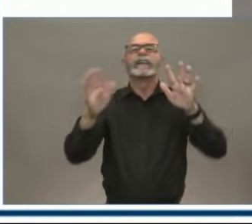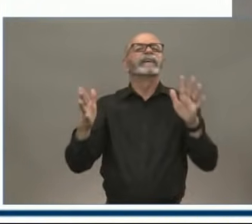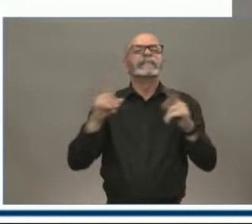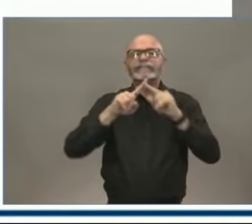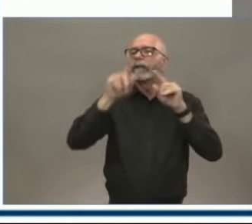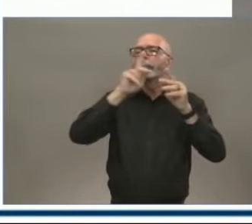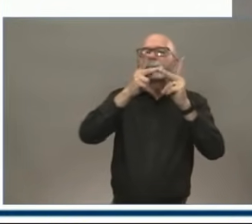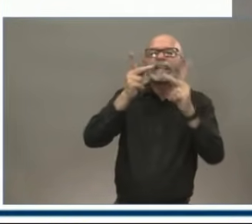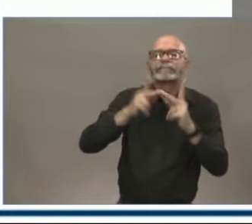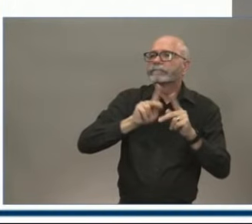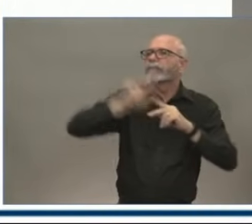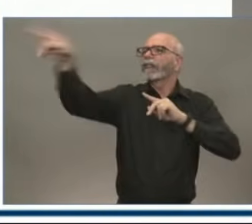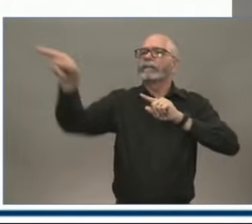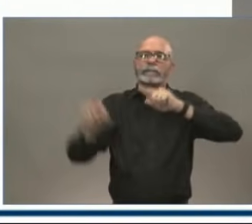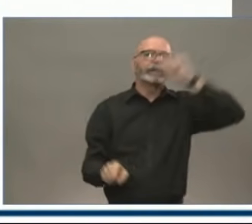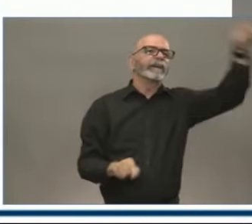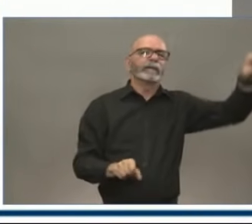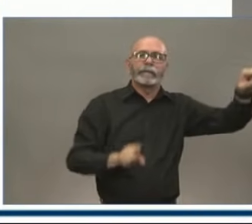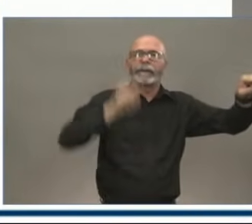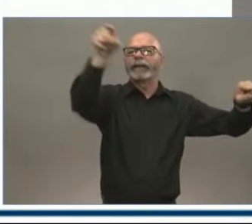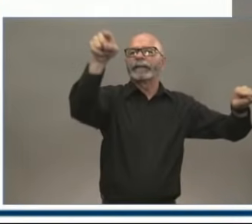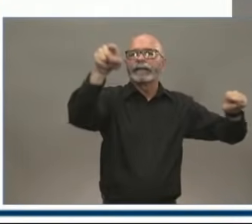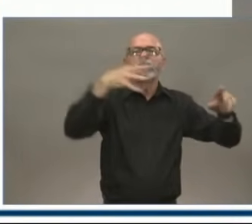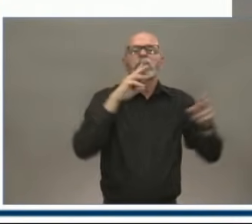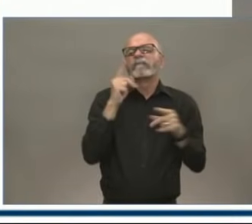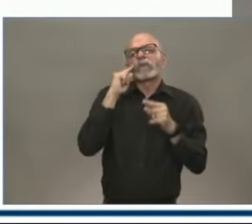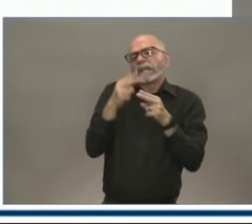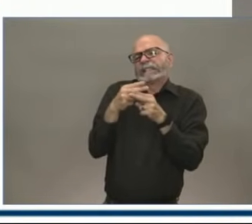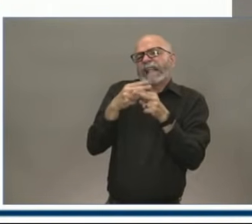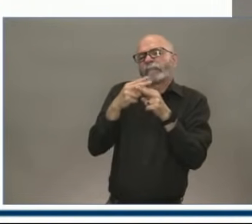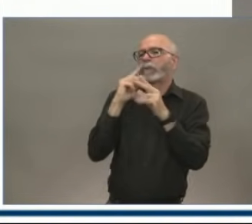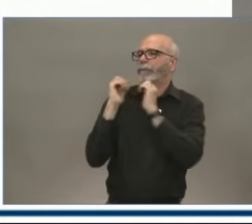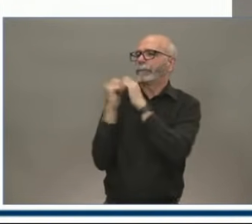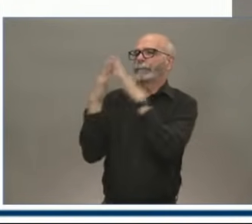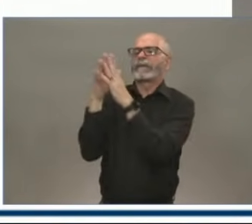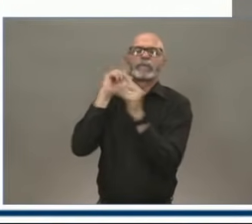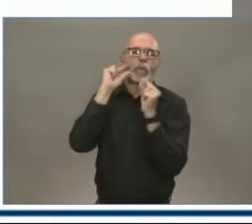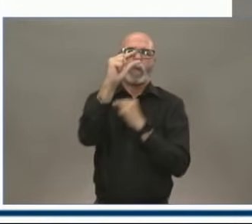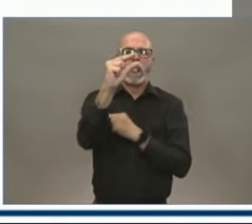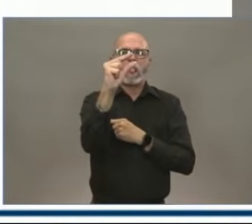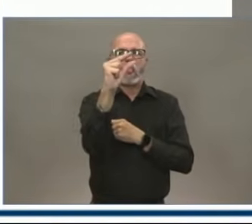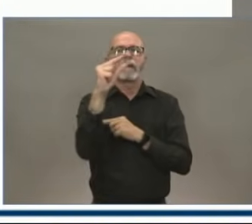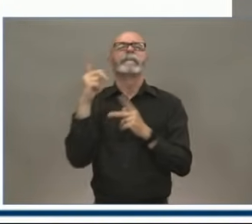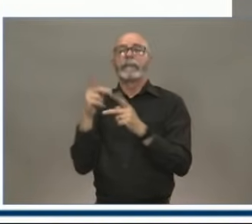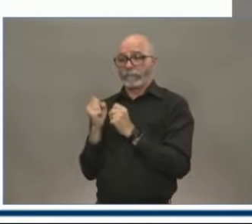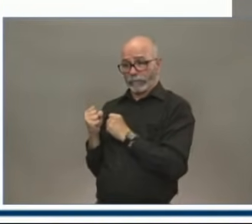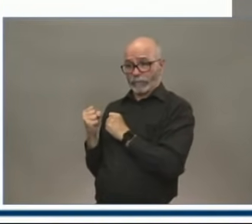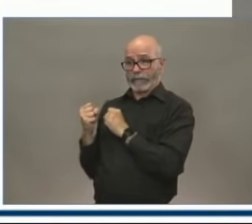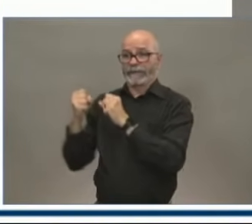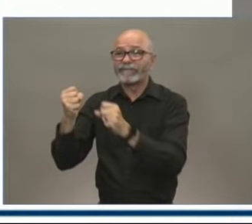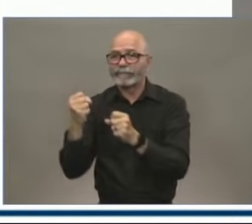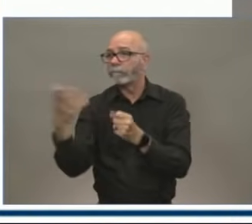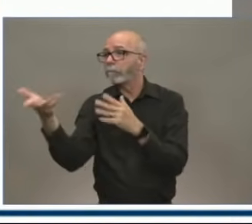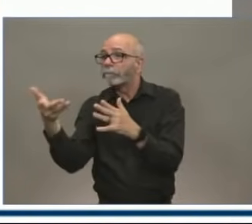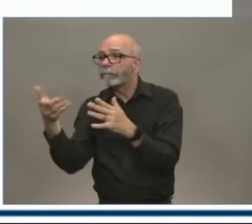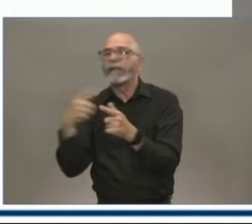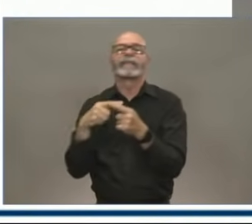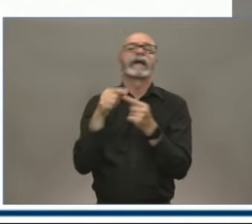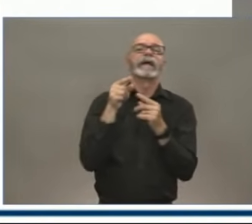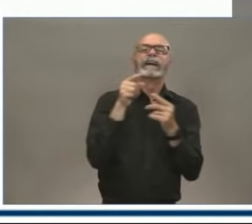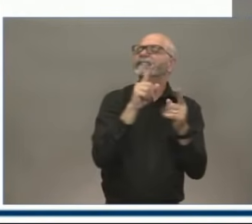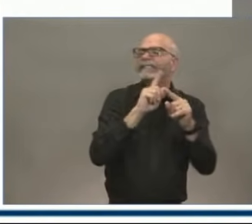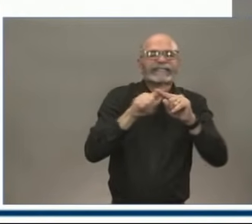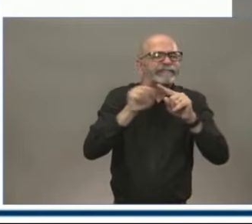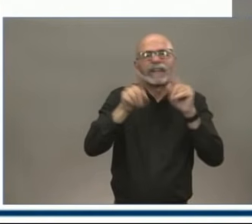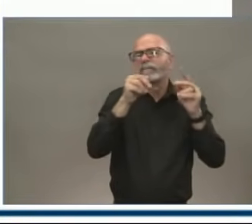even stand up temporary access centers, along with the mobile testing van now, it gives us several ways that we can be